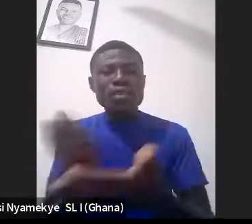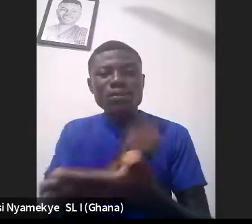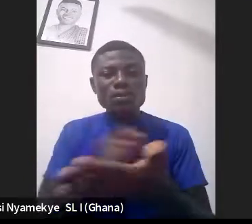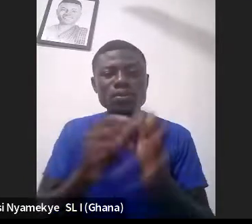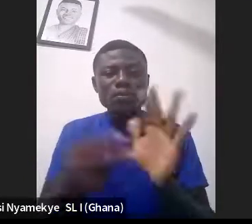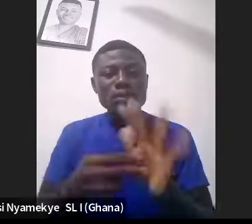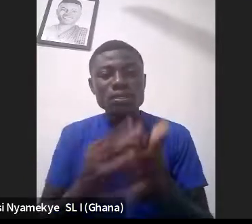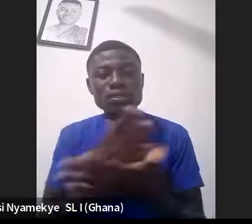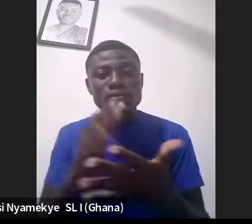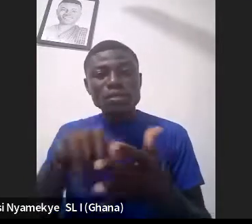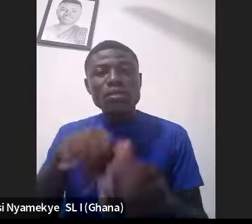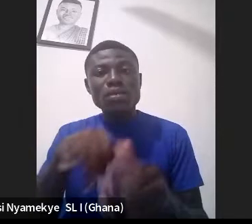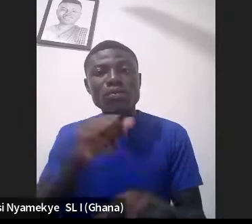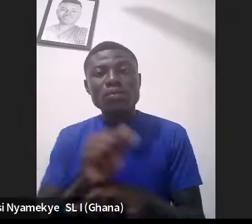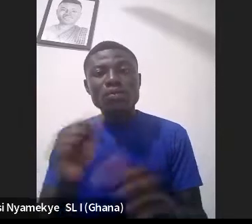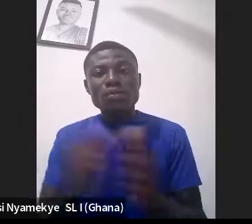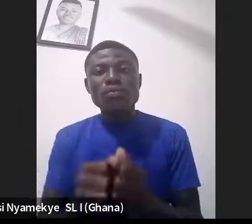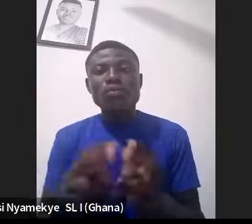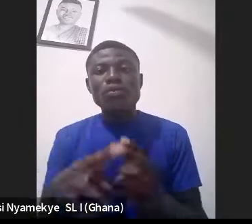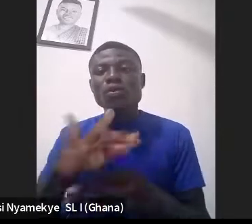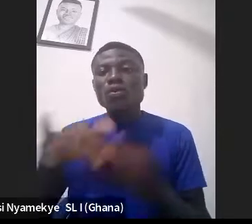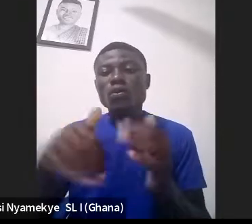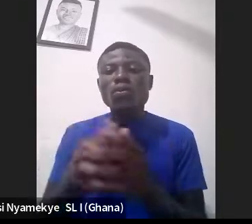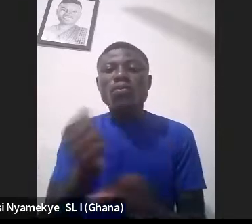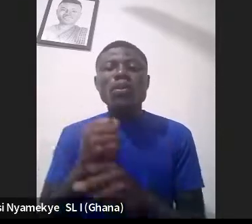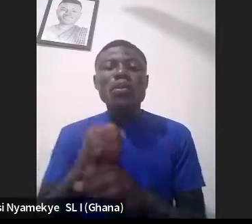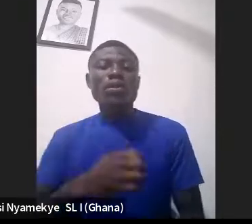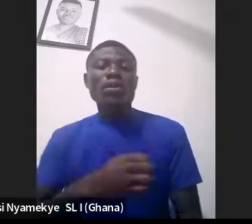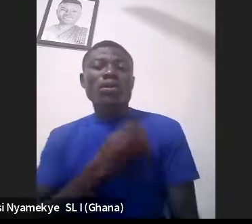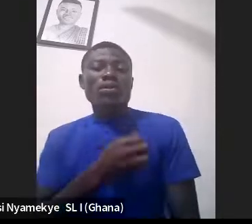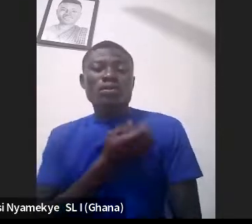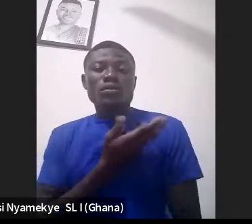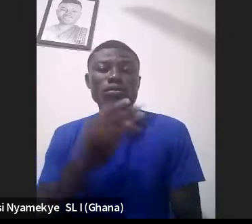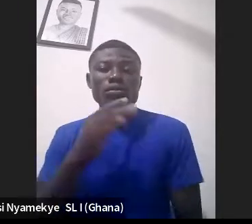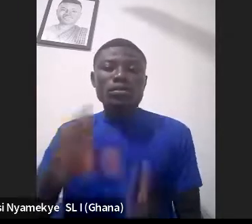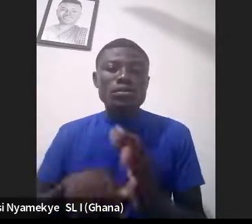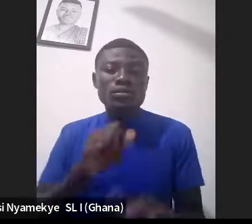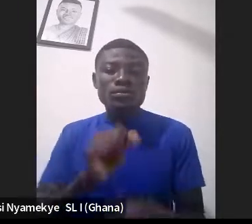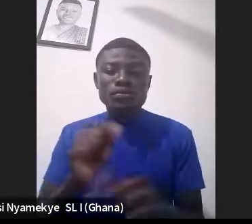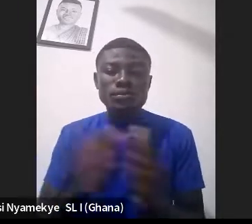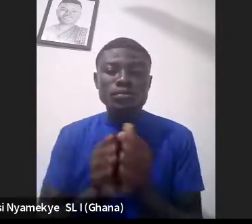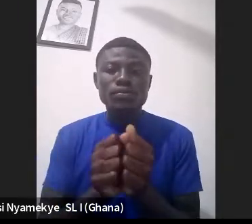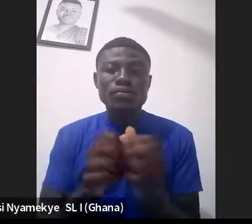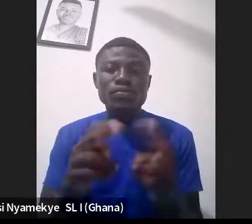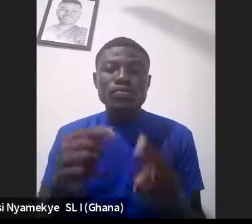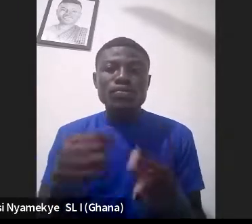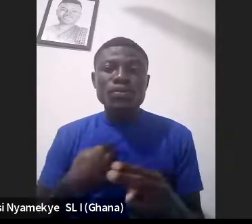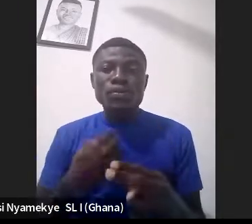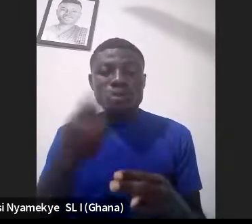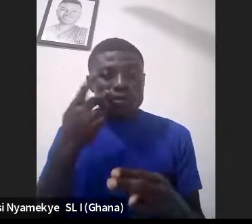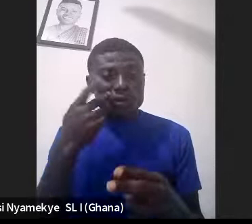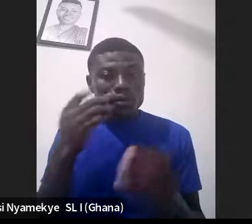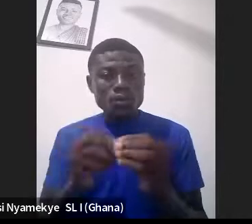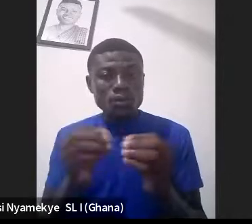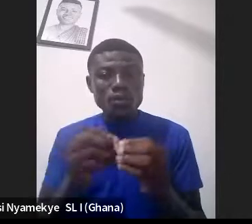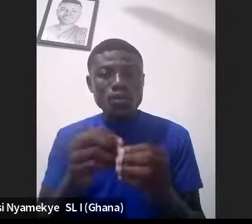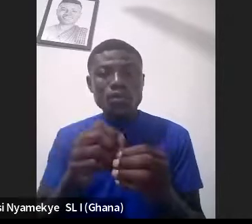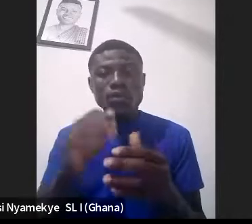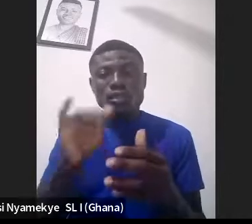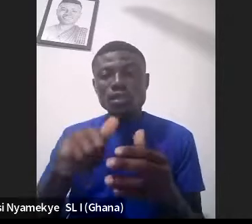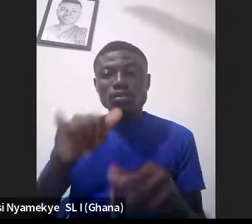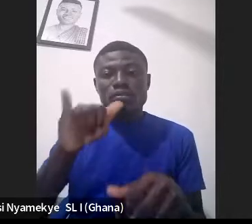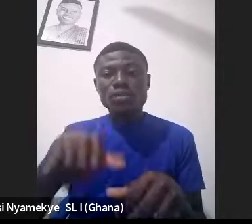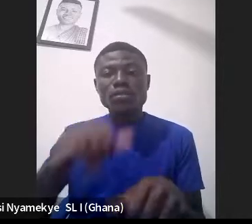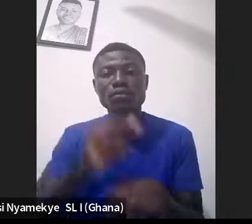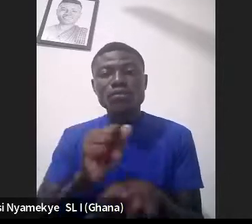to their social emotional, their self-esteem. So I see a lot of that. As a teacher, I didn't see that